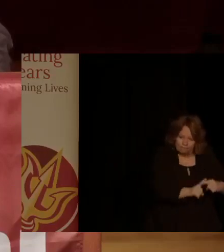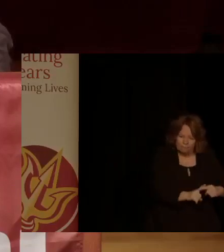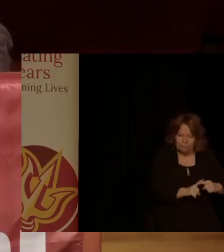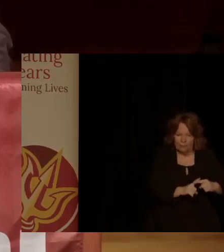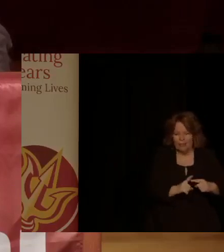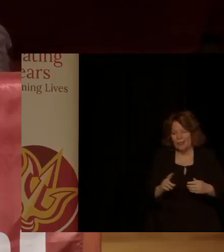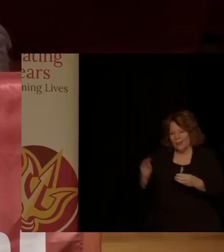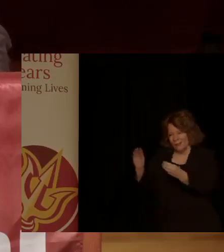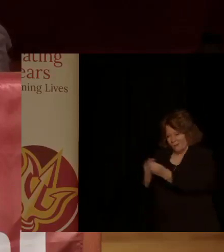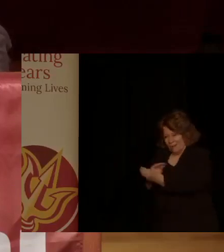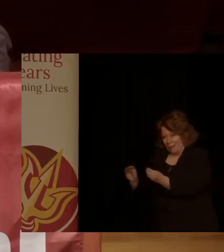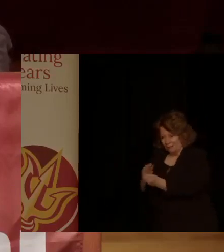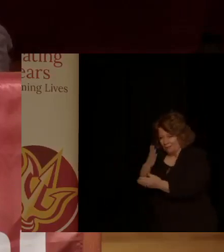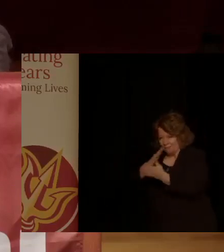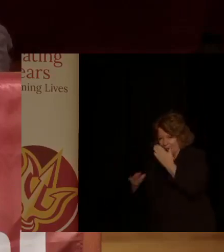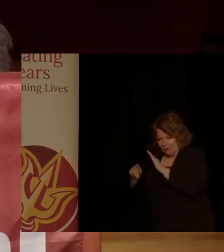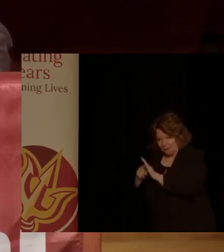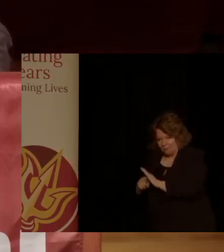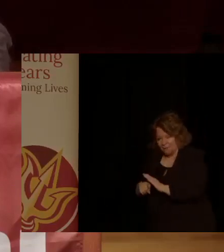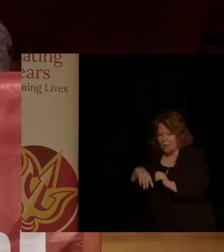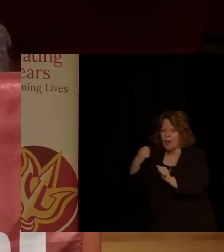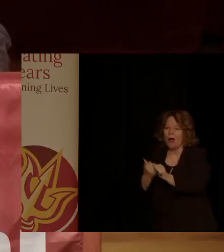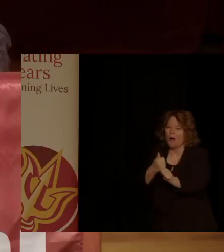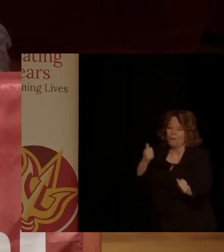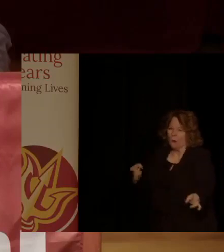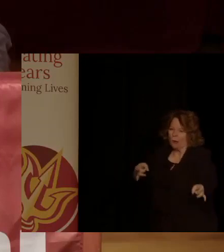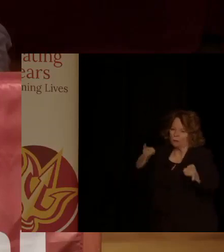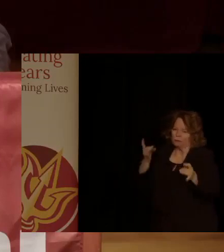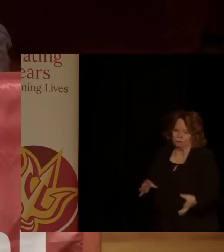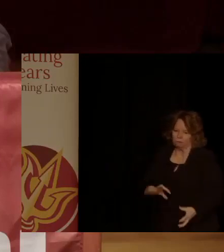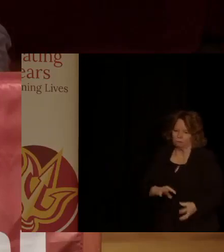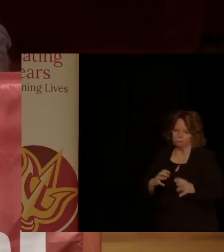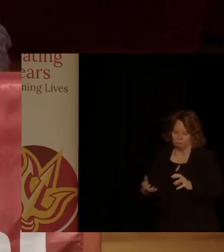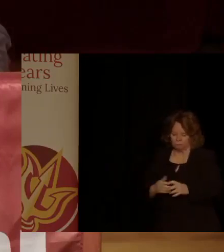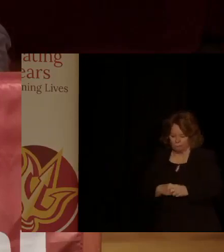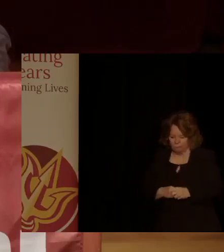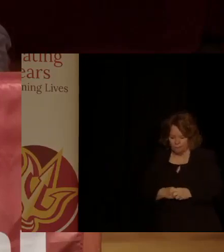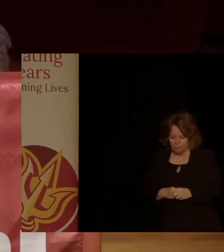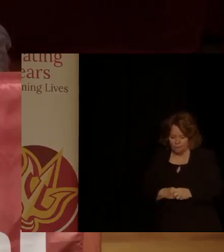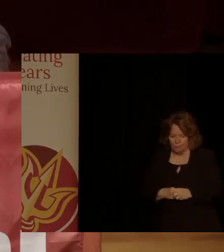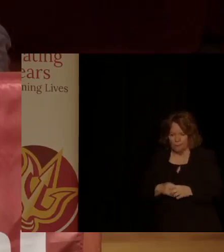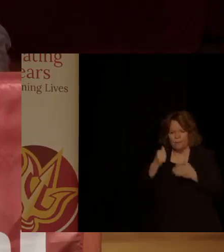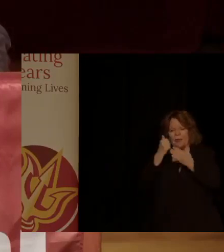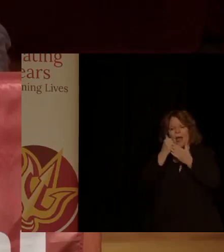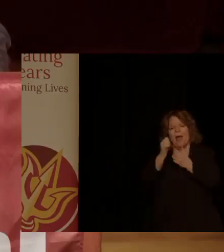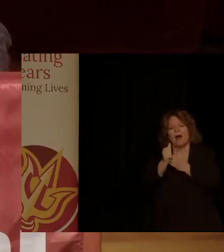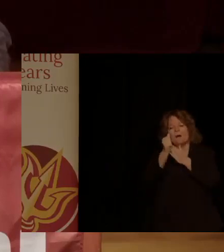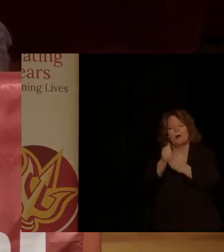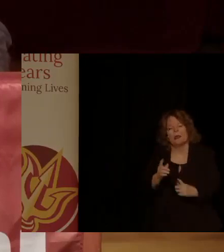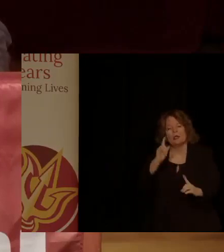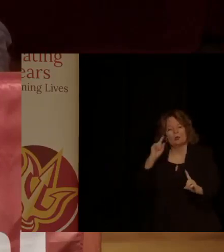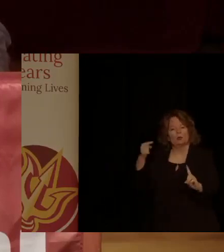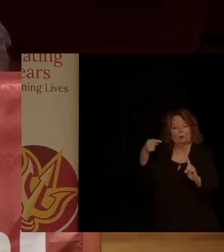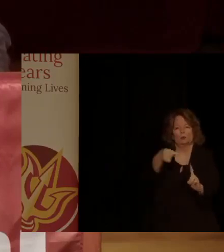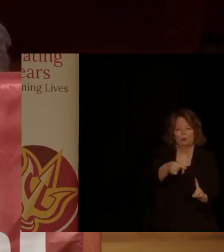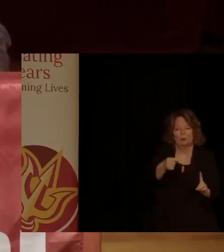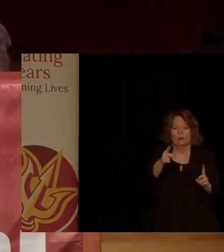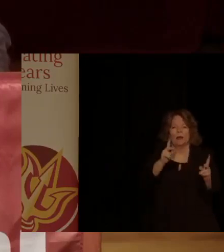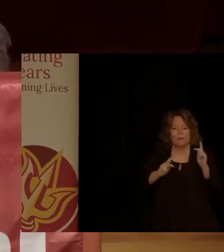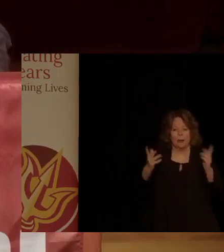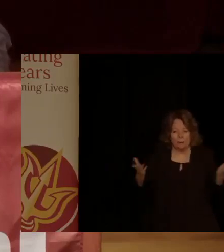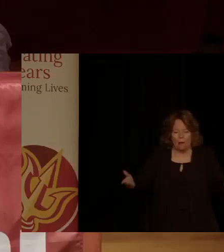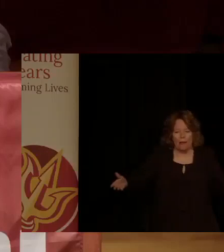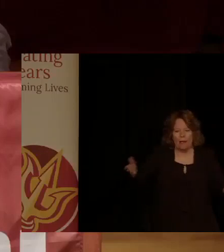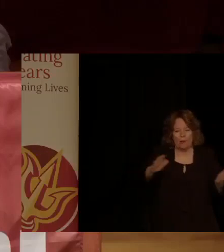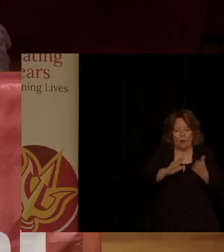to avoid the ugly. Help our leaders to shine a great light upon those citizens in our community who, doing good, go